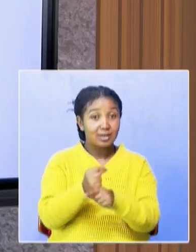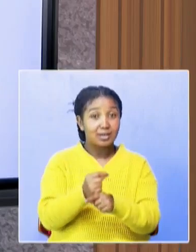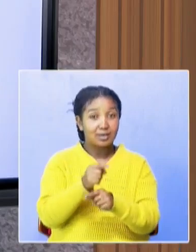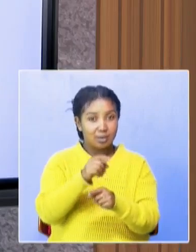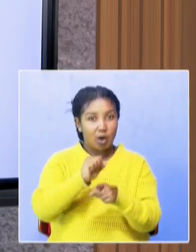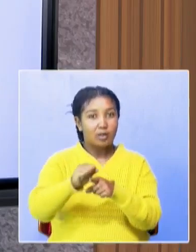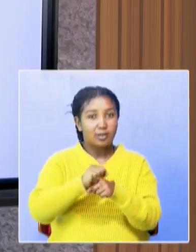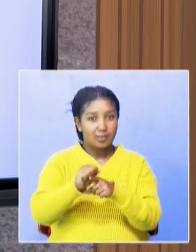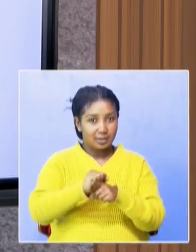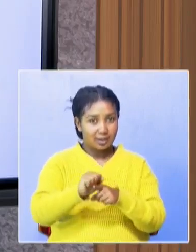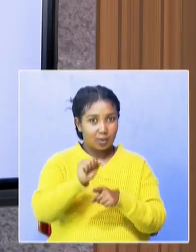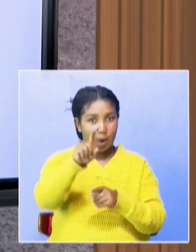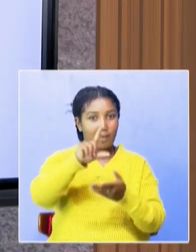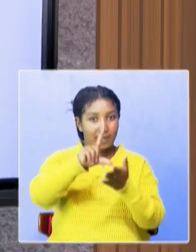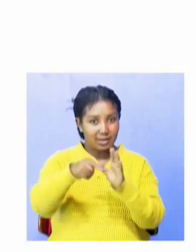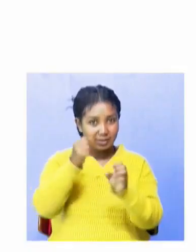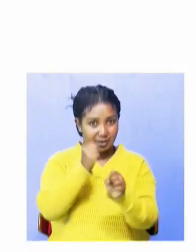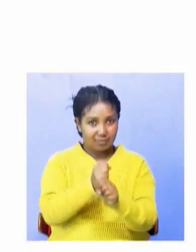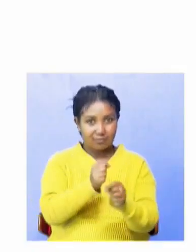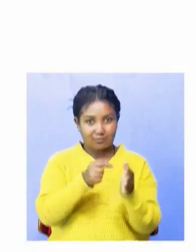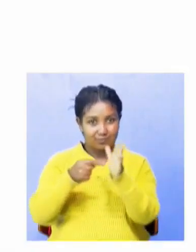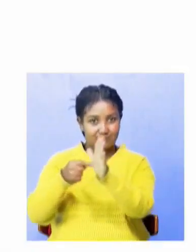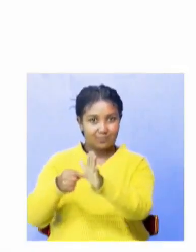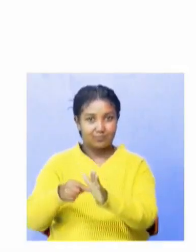within 1 minute.